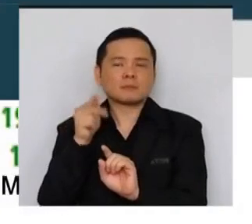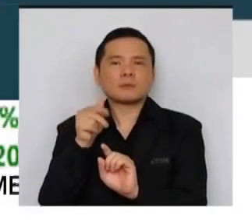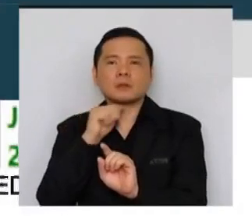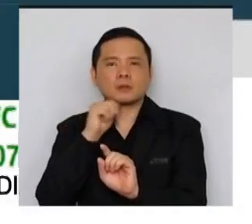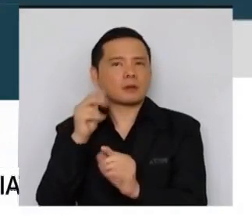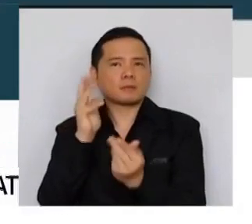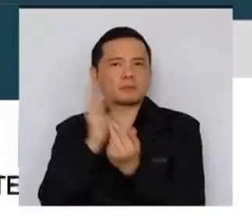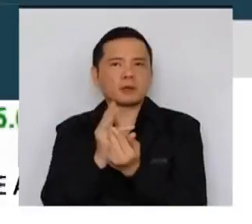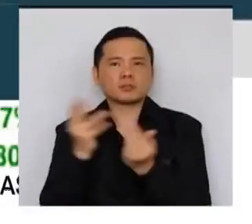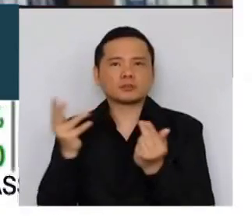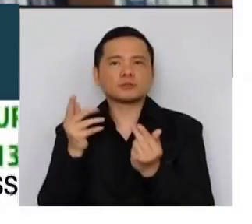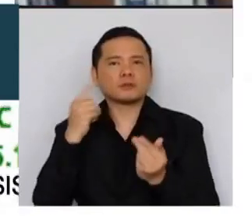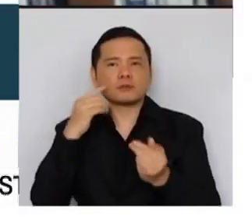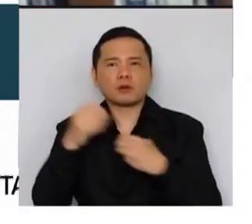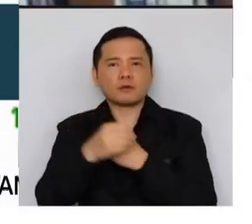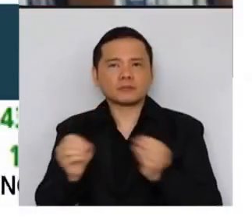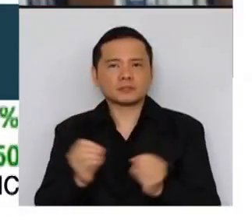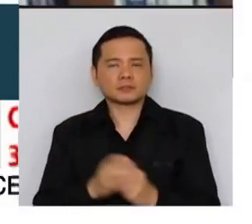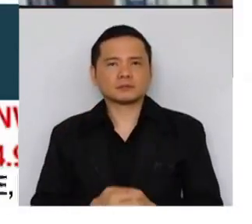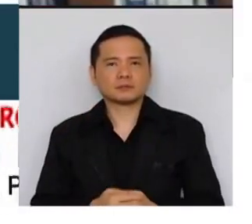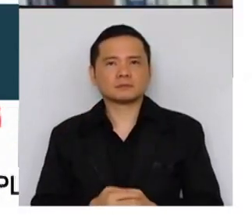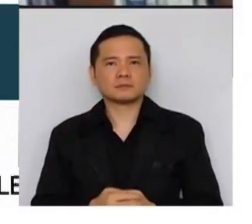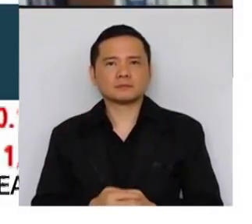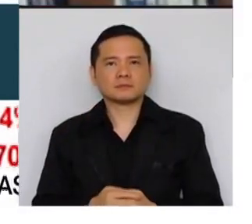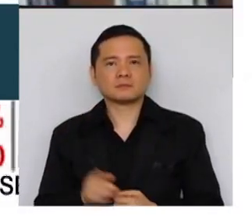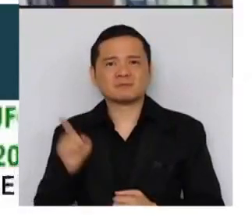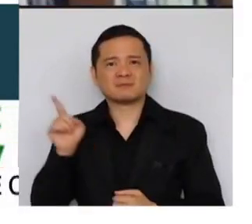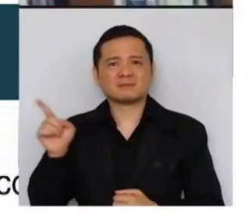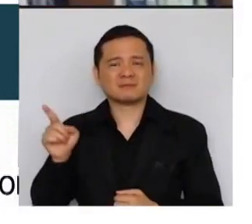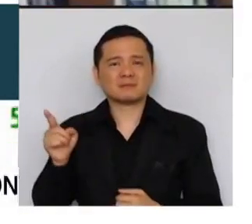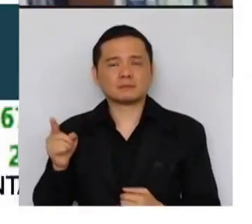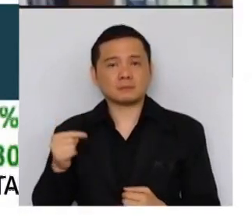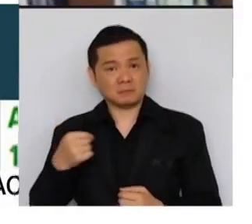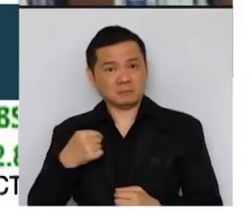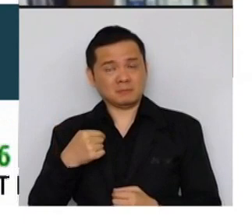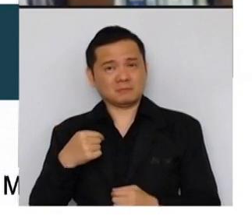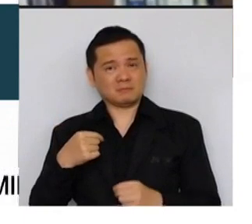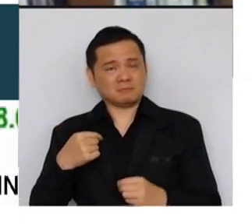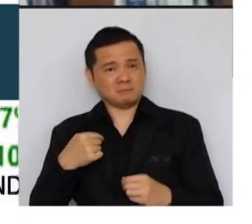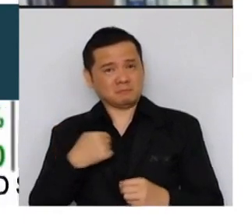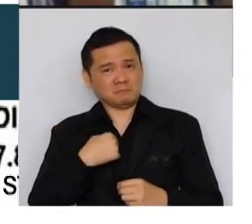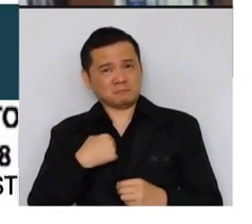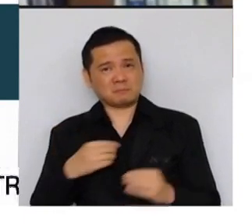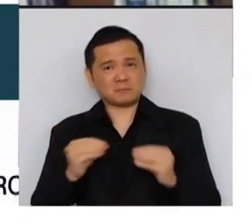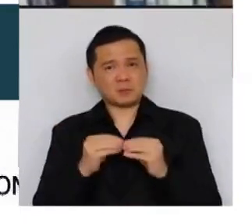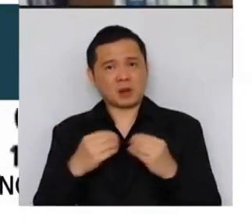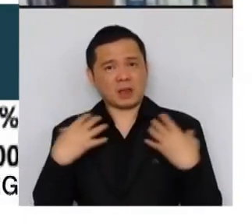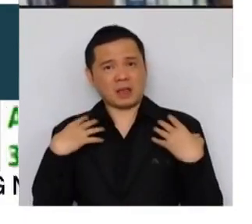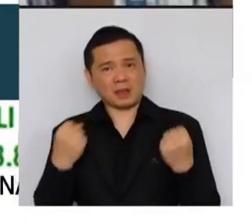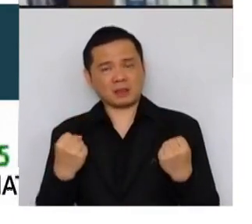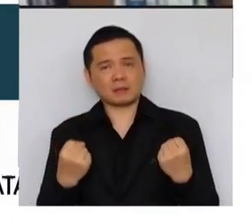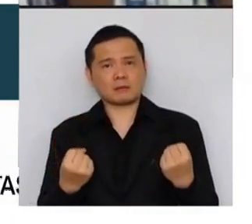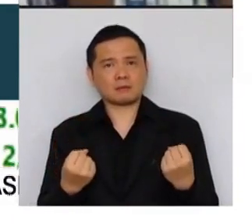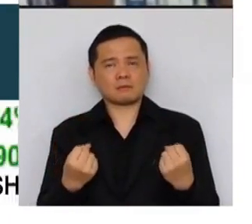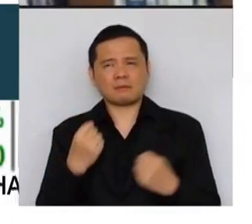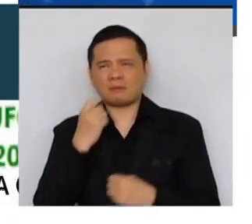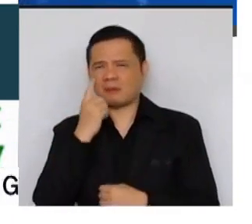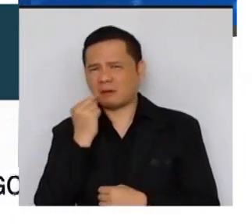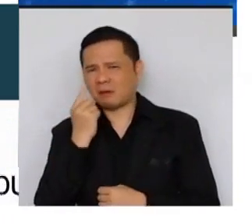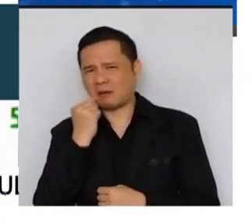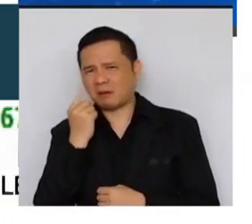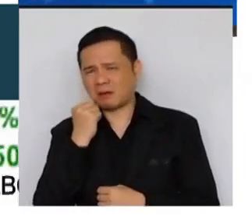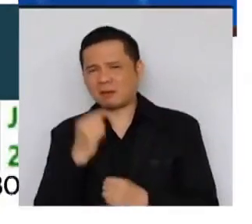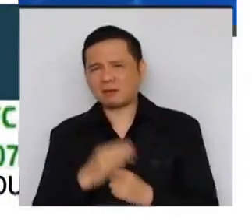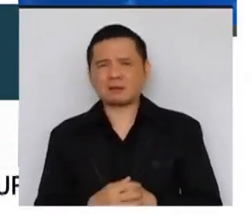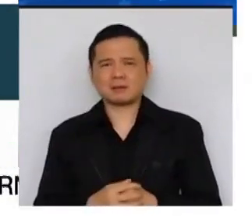Isko is younger than me. He's 11 years. He's healthier than me. I think that's quite impossible. And just in